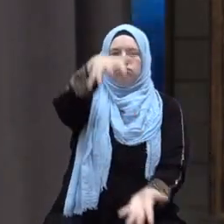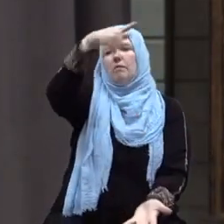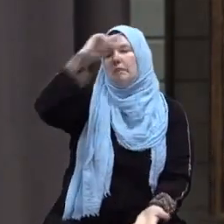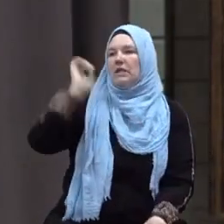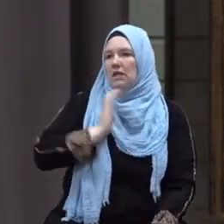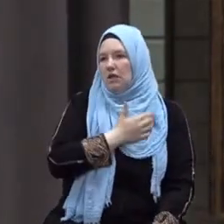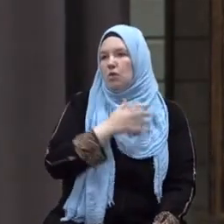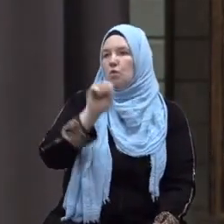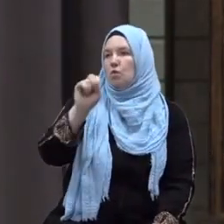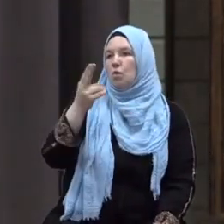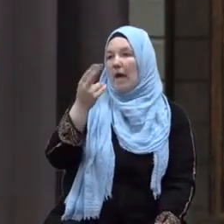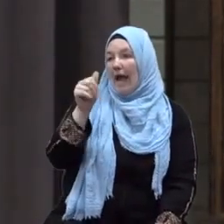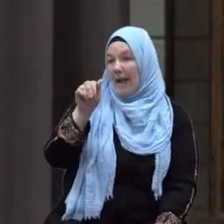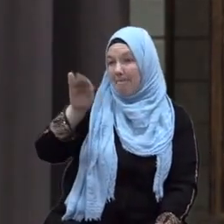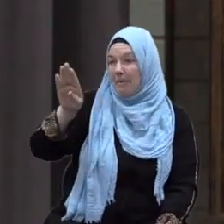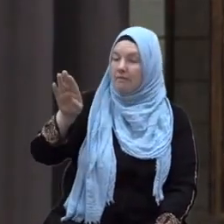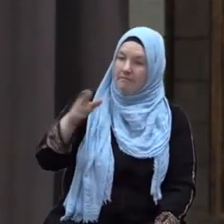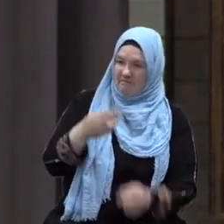Suhaib did not hesitate.